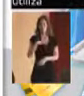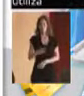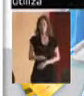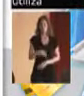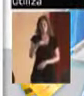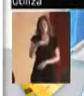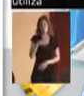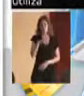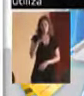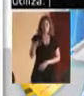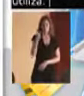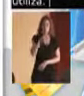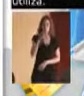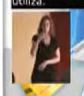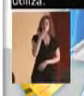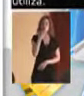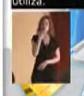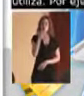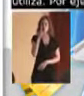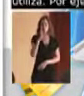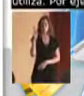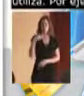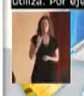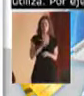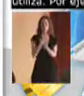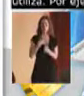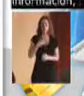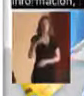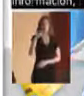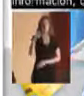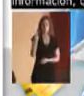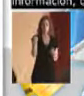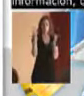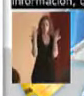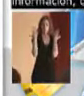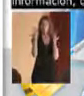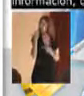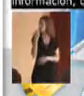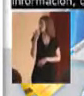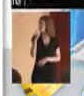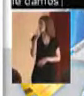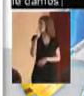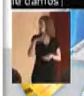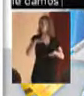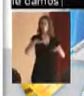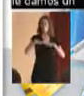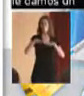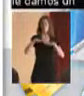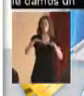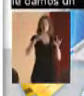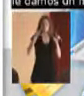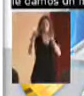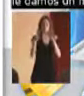The information that a person can use. Well, if you have this kind of information like the one you see on the